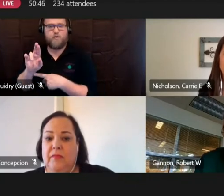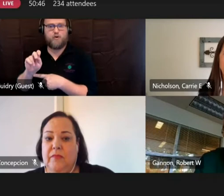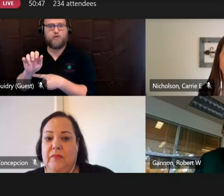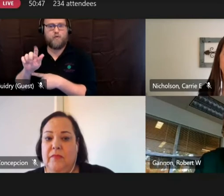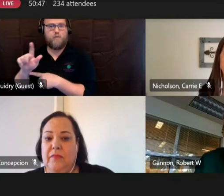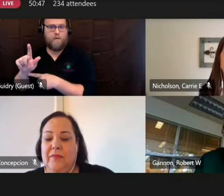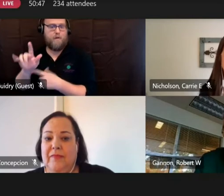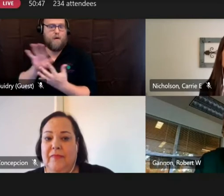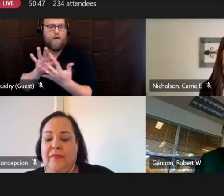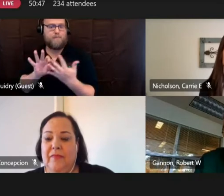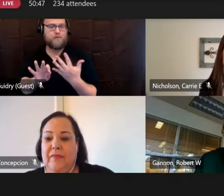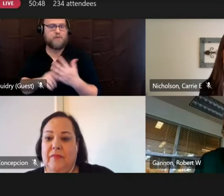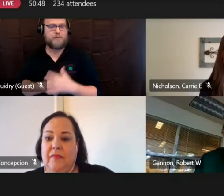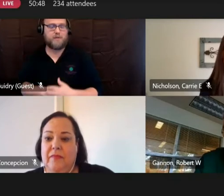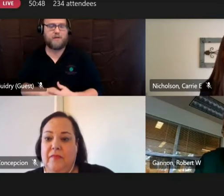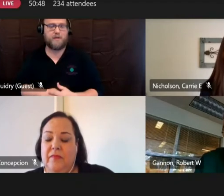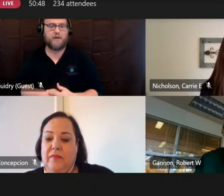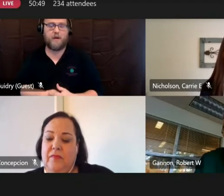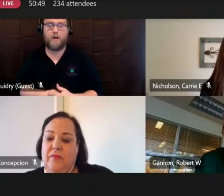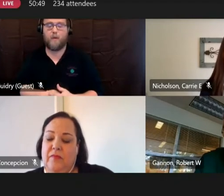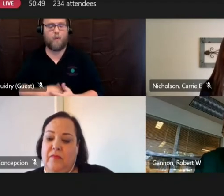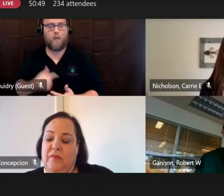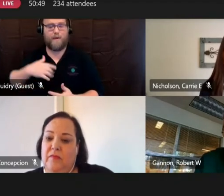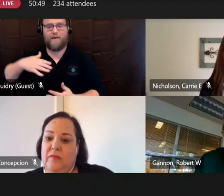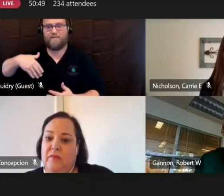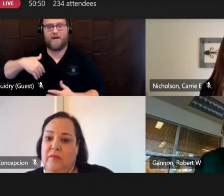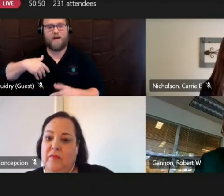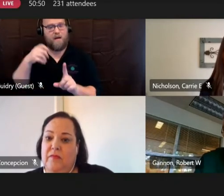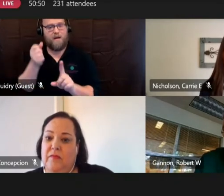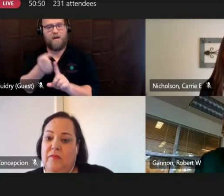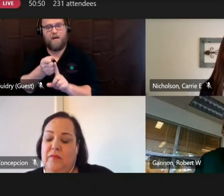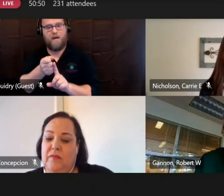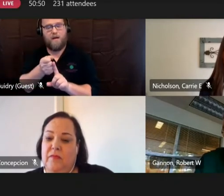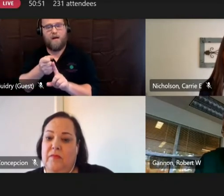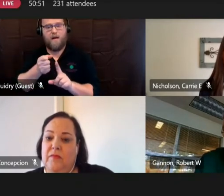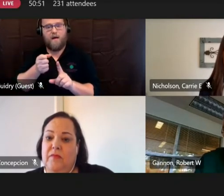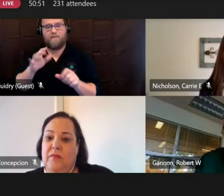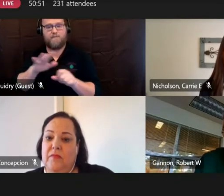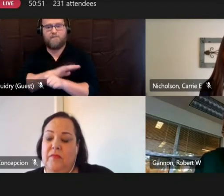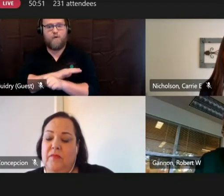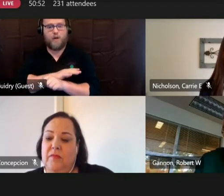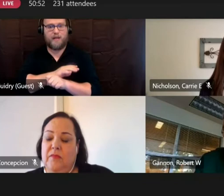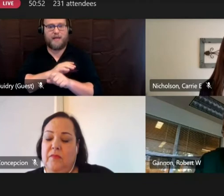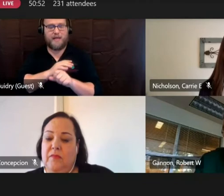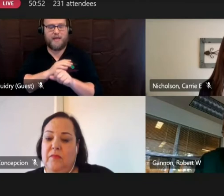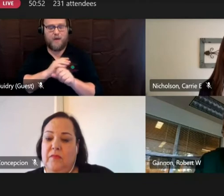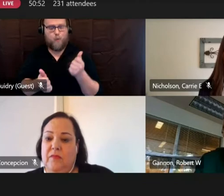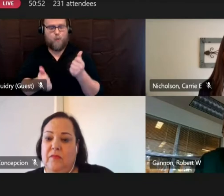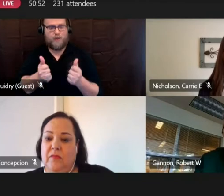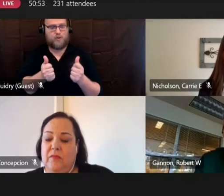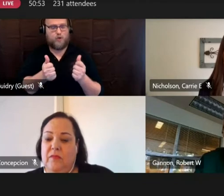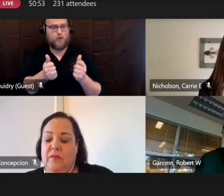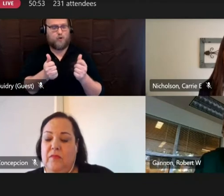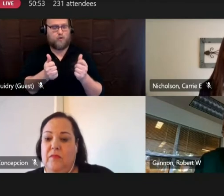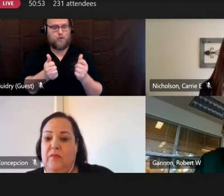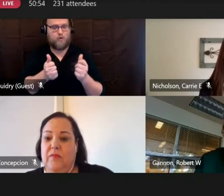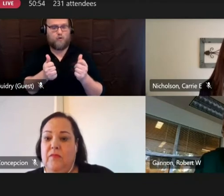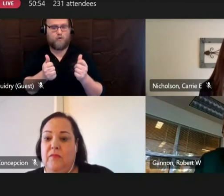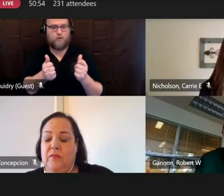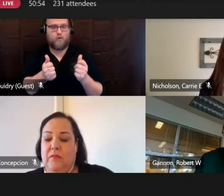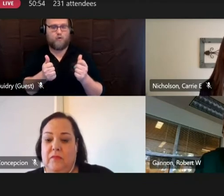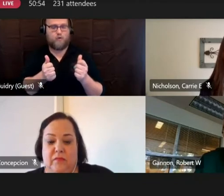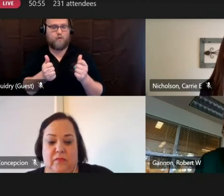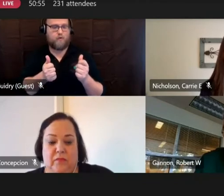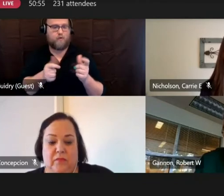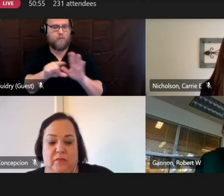not fully fleshed out what grade levels that will encompass. Will it be from K through 12 or P through 12? And so we're still working